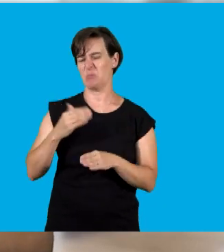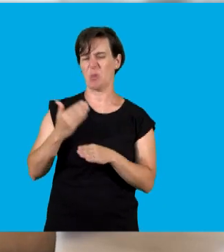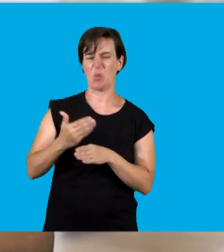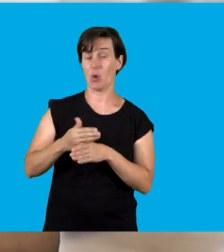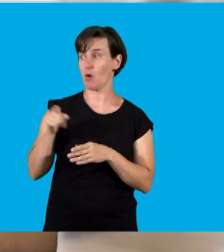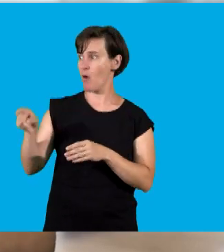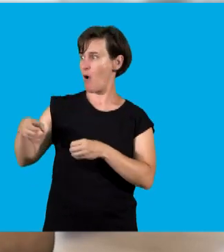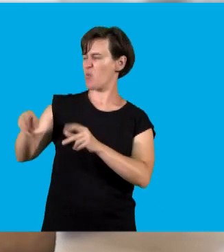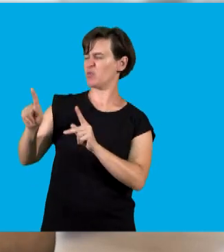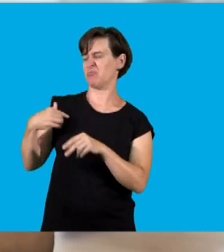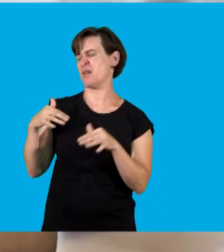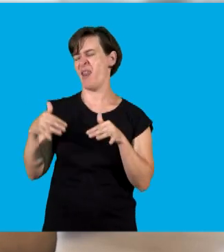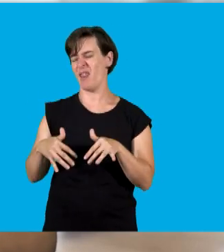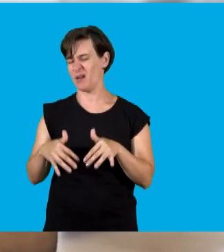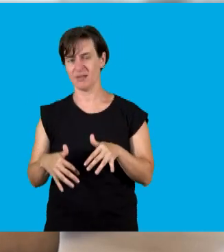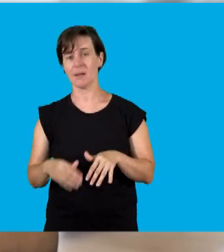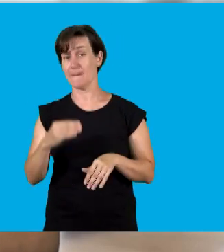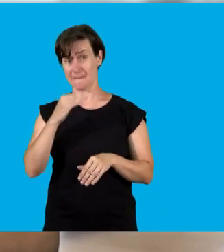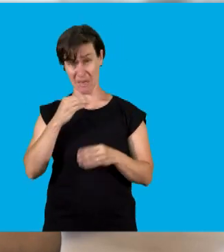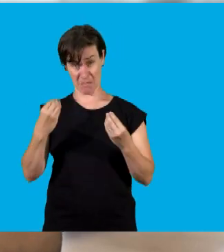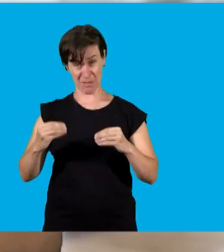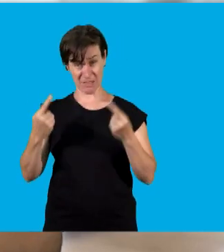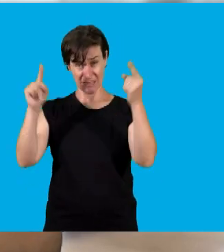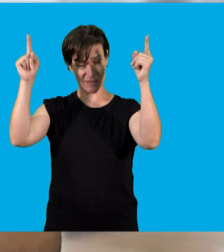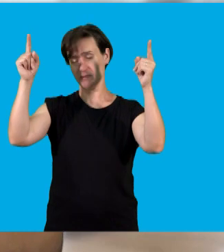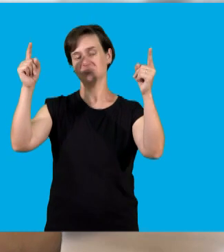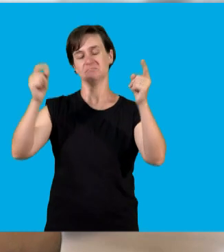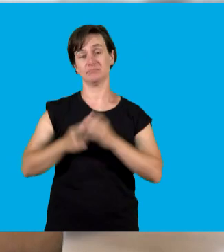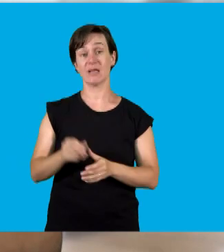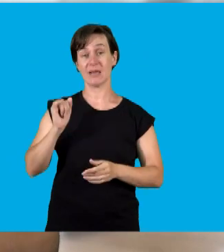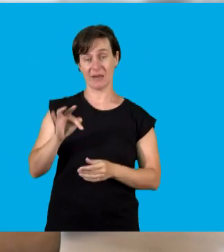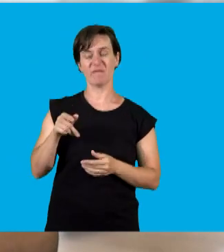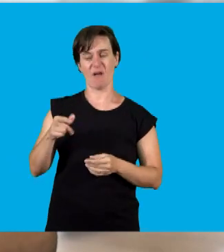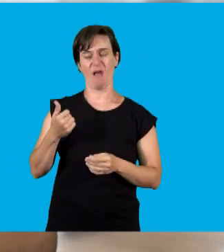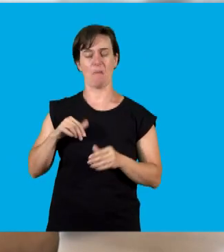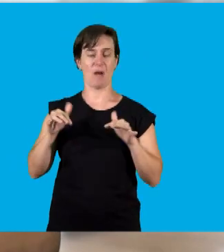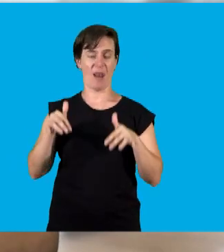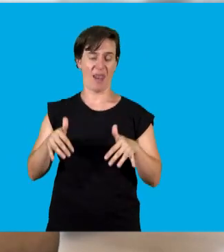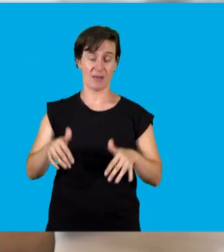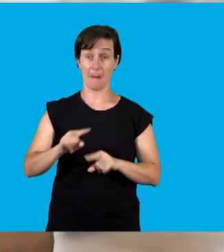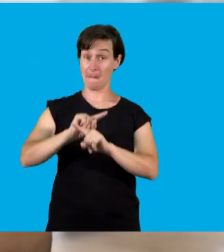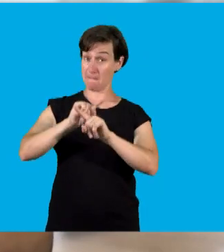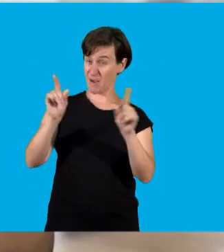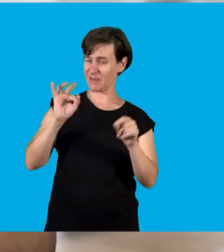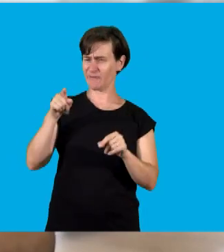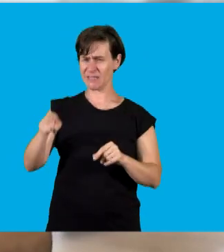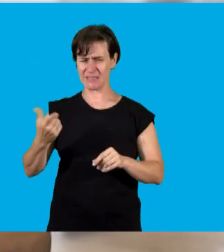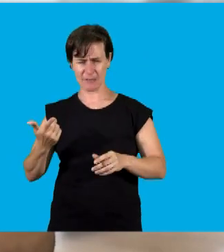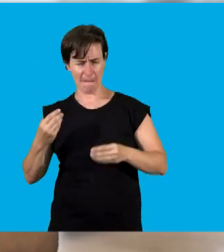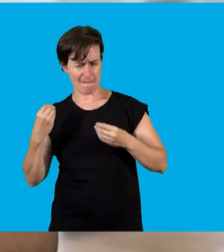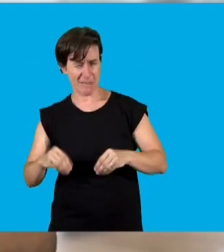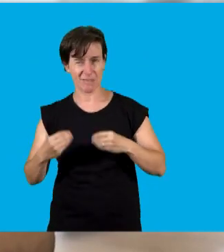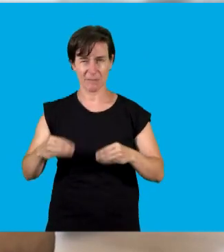and not grab opportunities that come along their way, their business is not going to be successful if they decide to be lazy. But if they